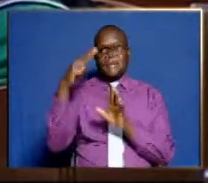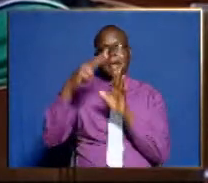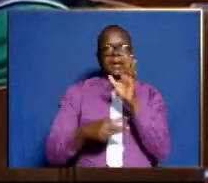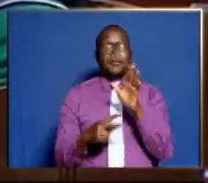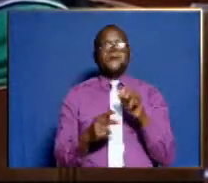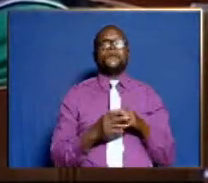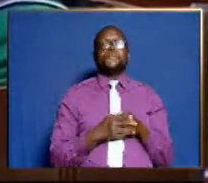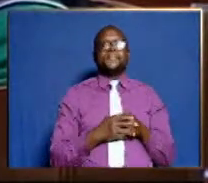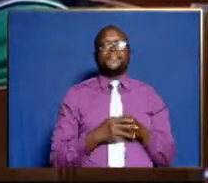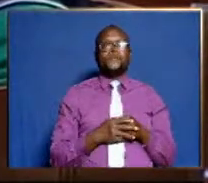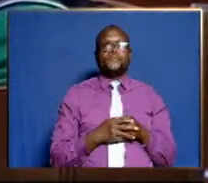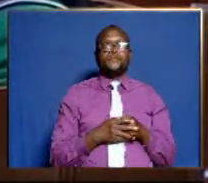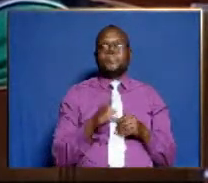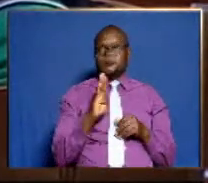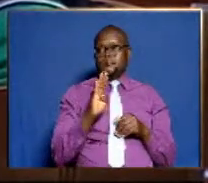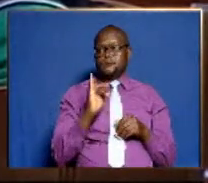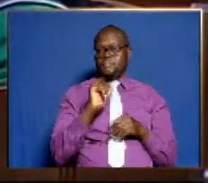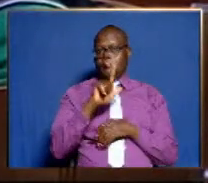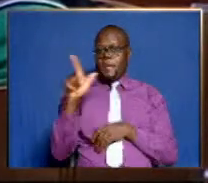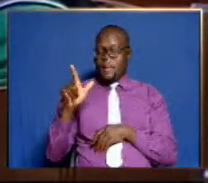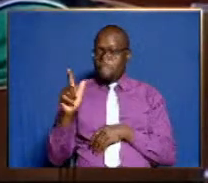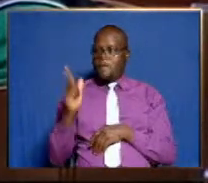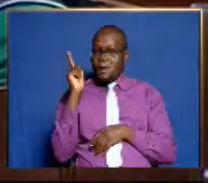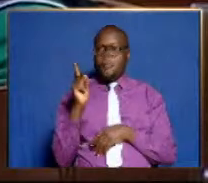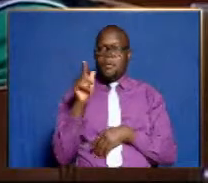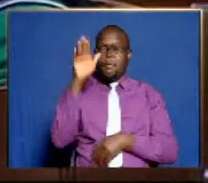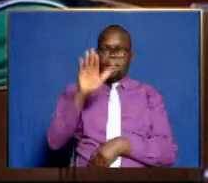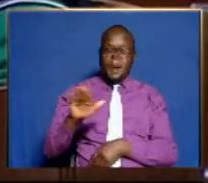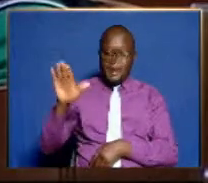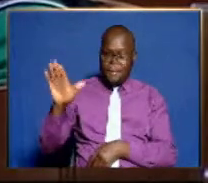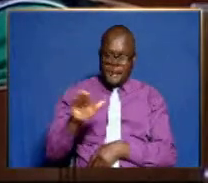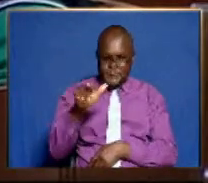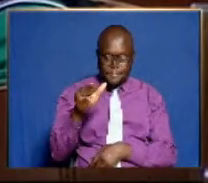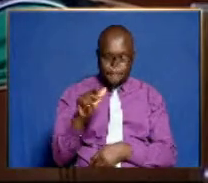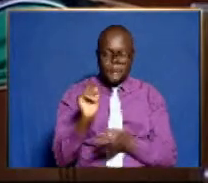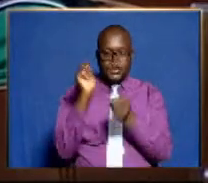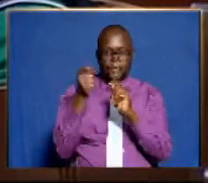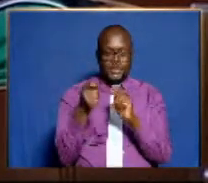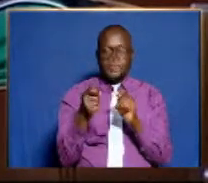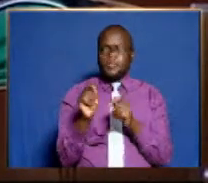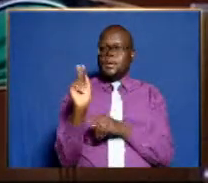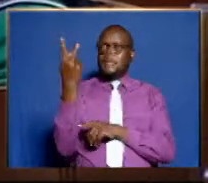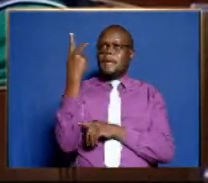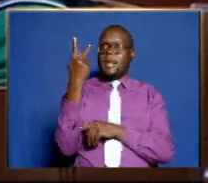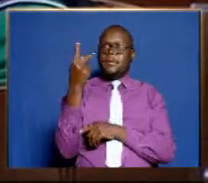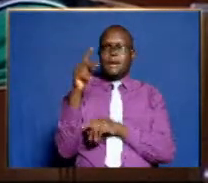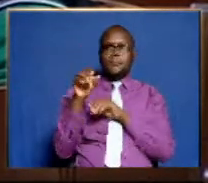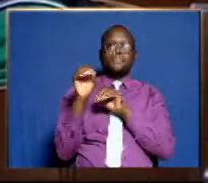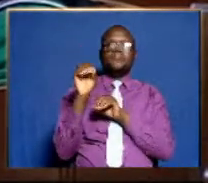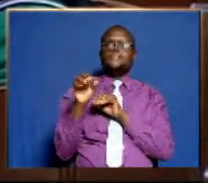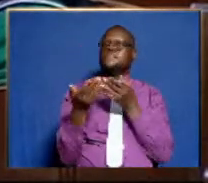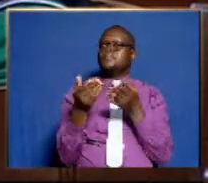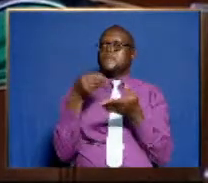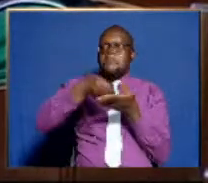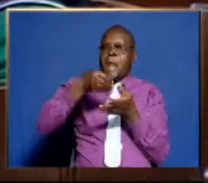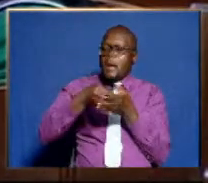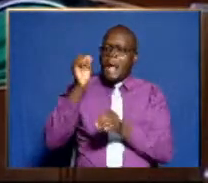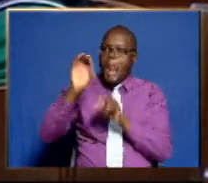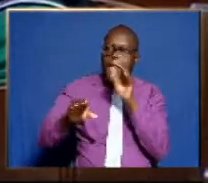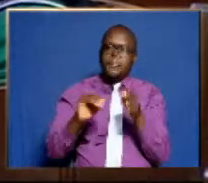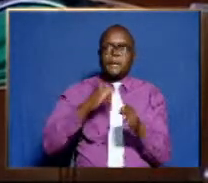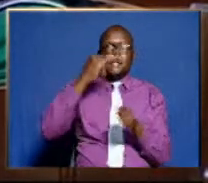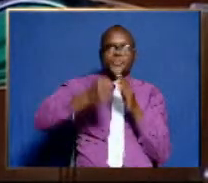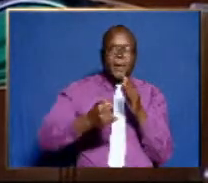reading. A bill for an act of parliament to amend the Kenya Deposit Insurance Act and